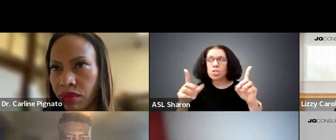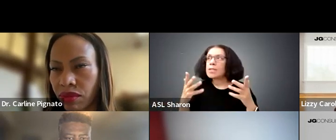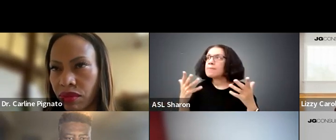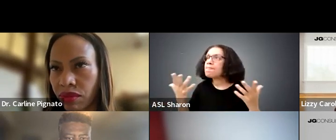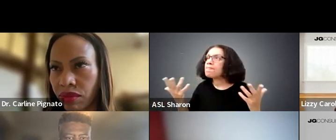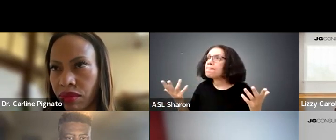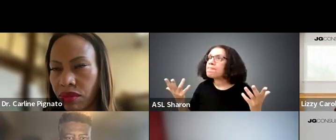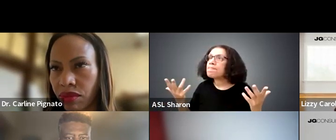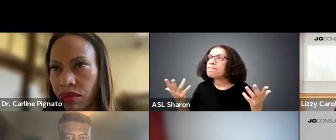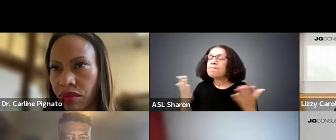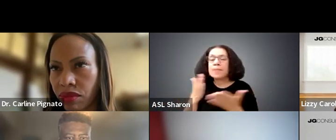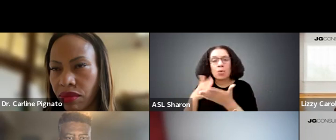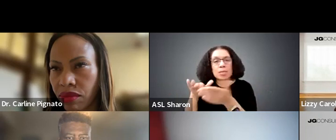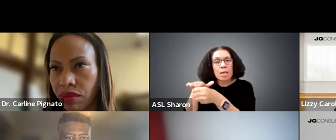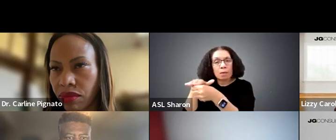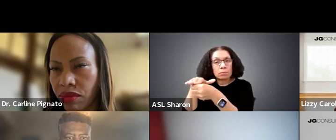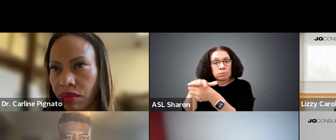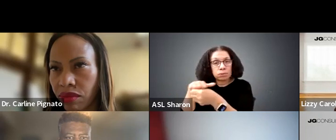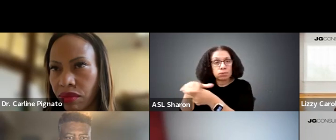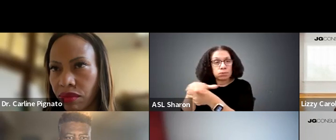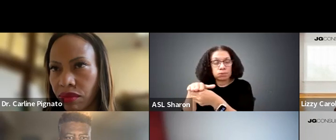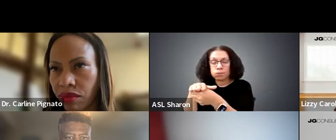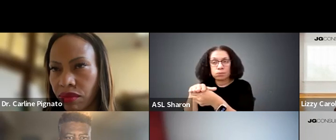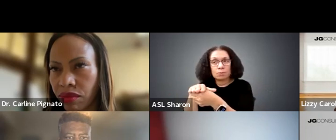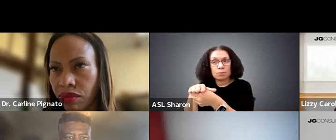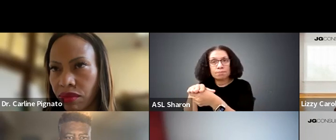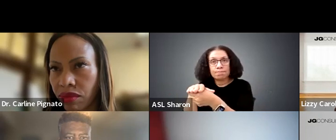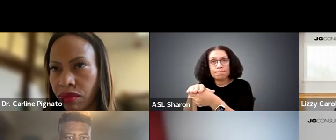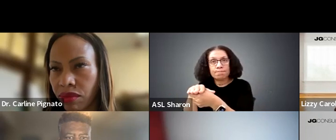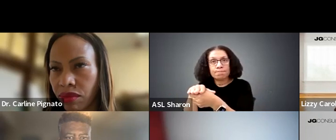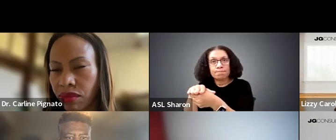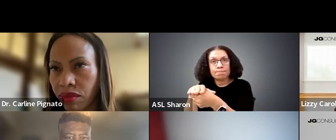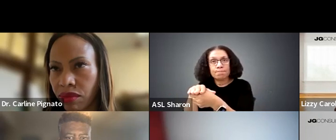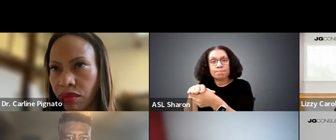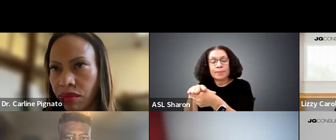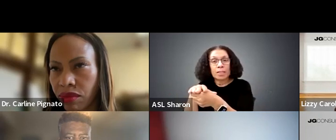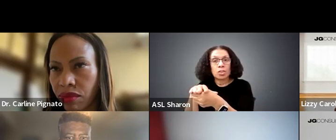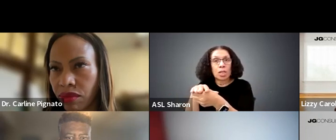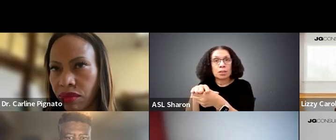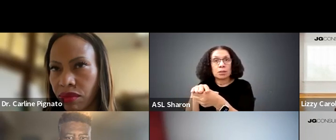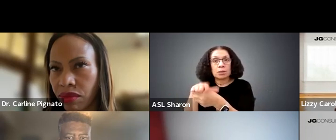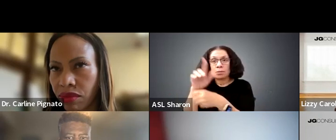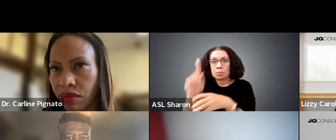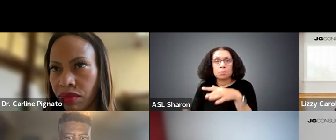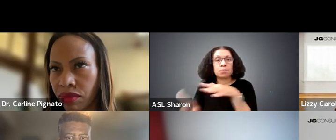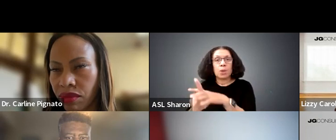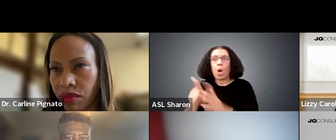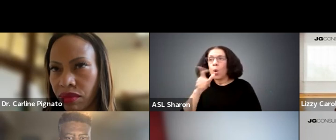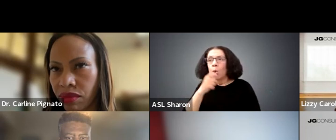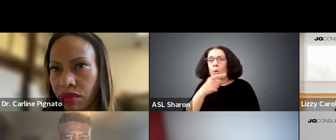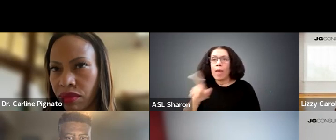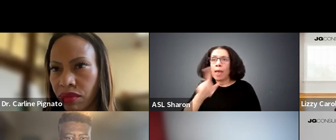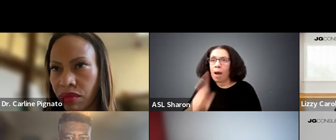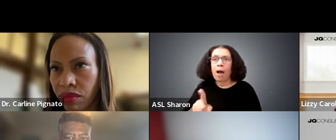say, districts that just stand out in terms of who they are, what they represent,